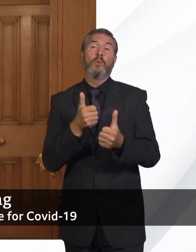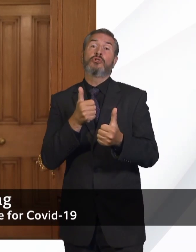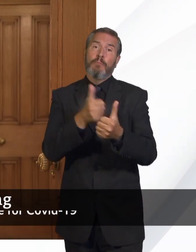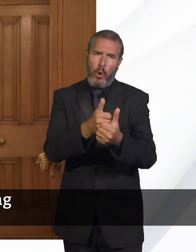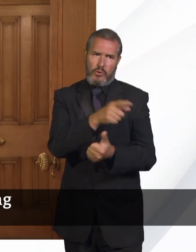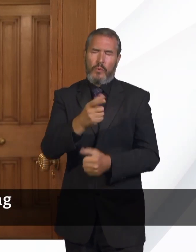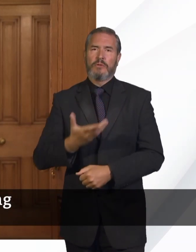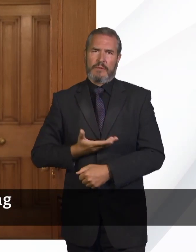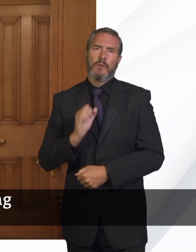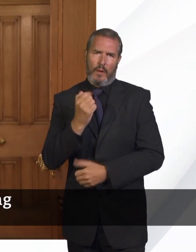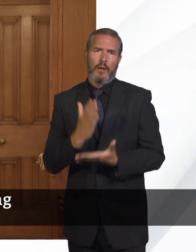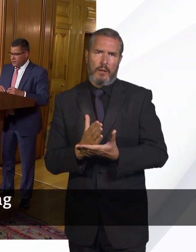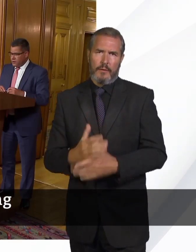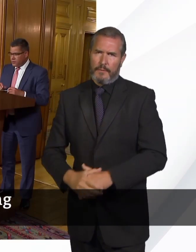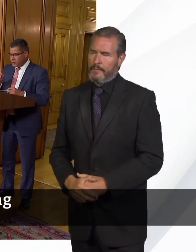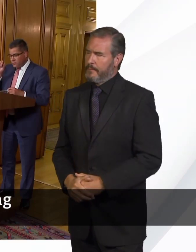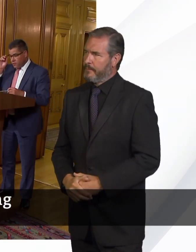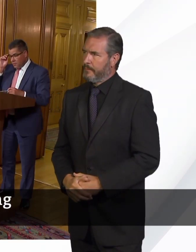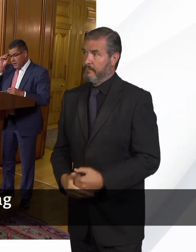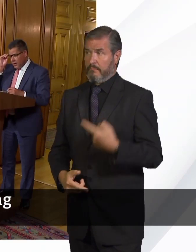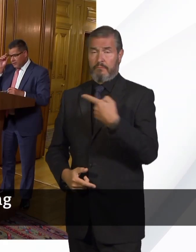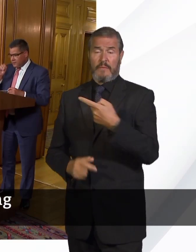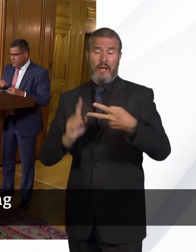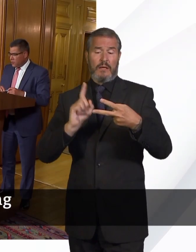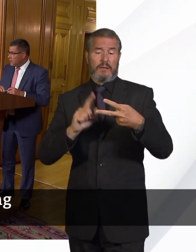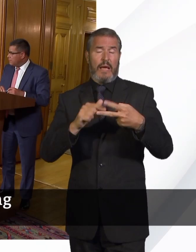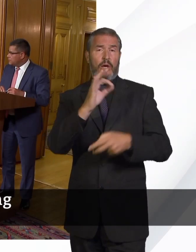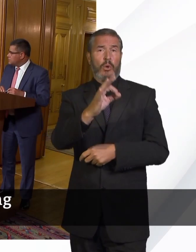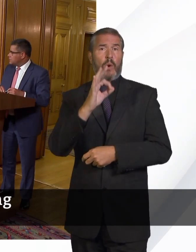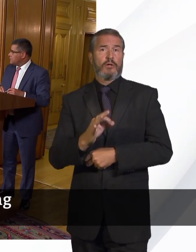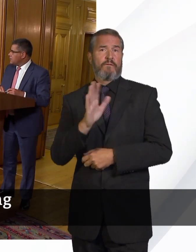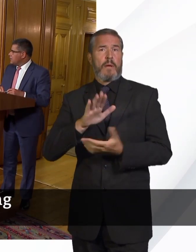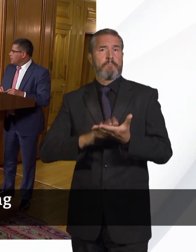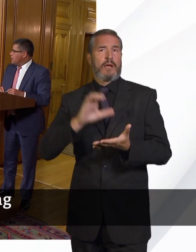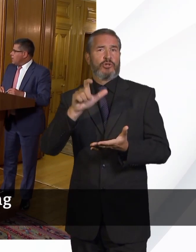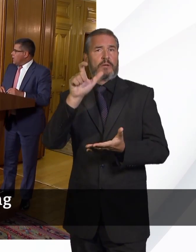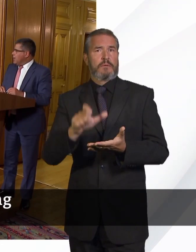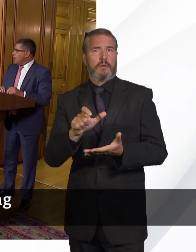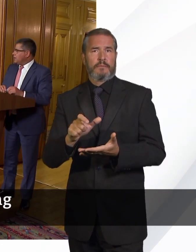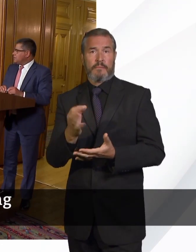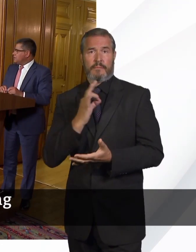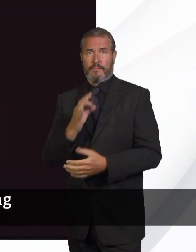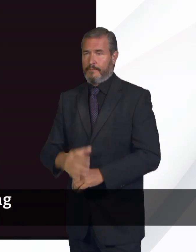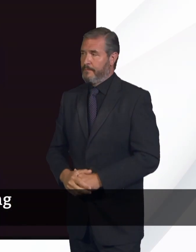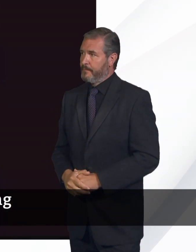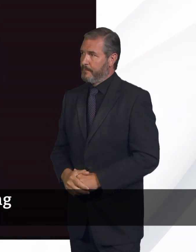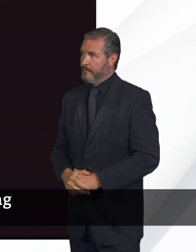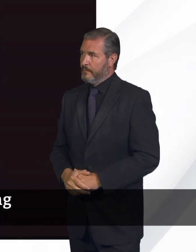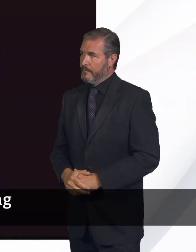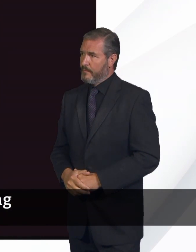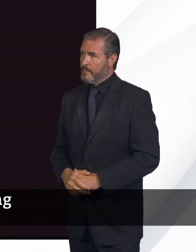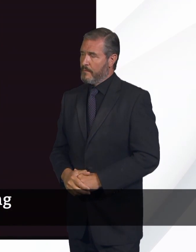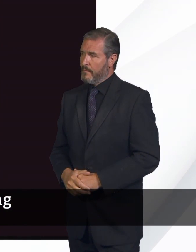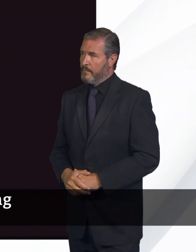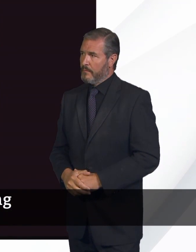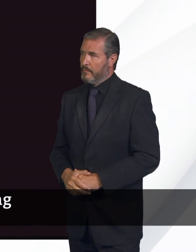businesses. The next question is a written question from Hansi from Manchester. Hansi. There have